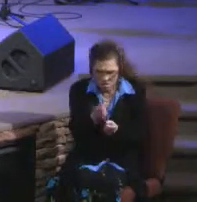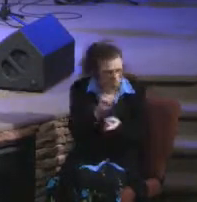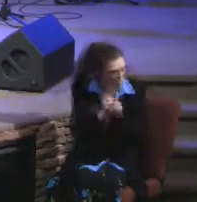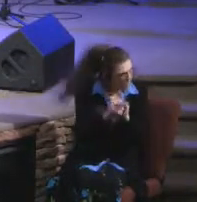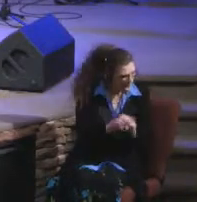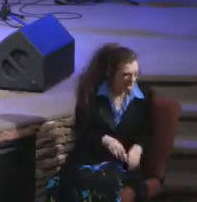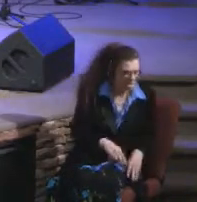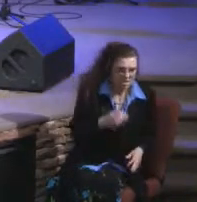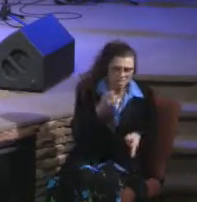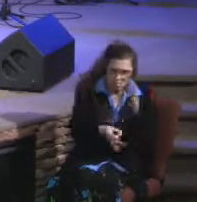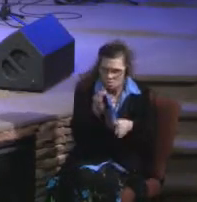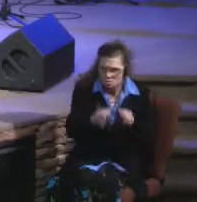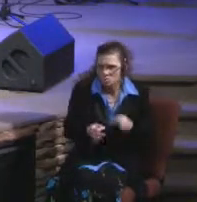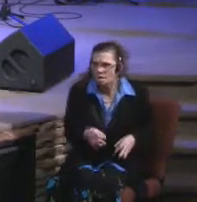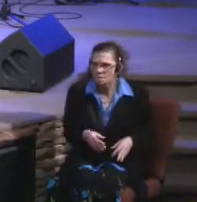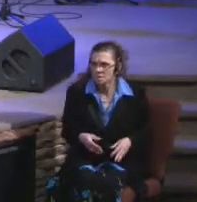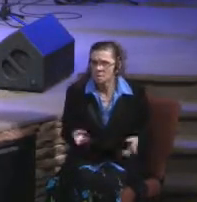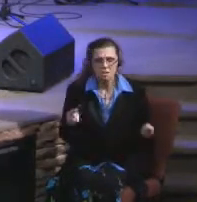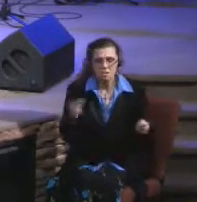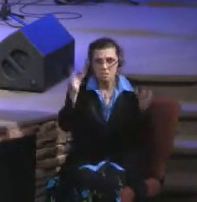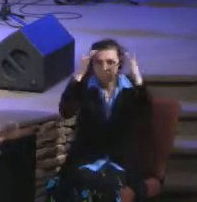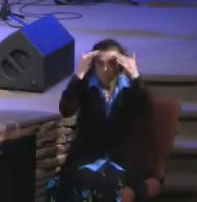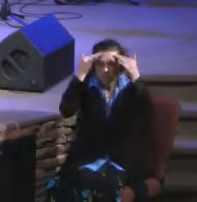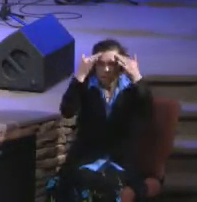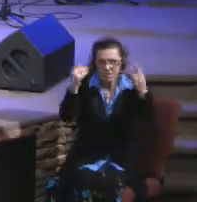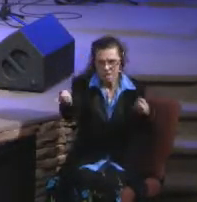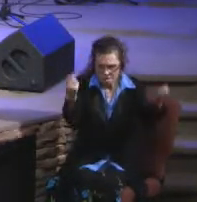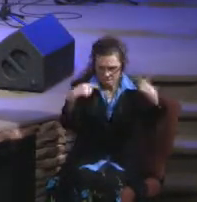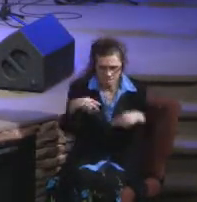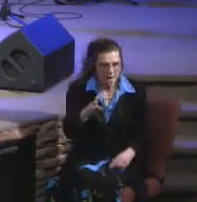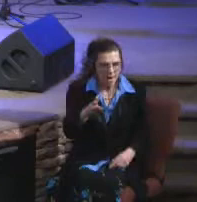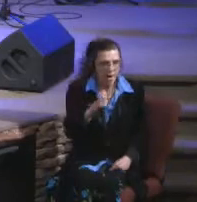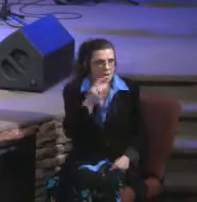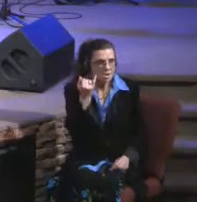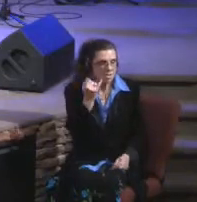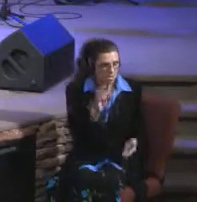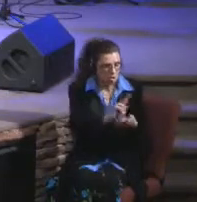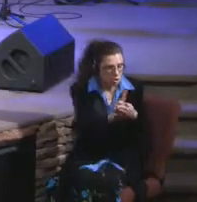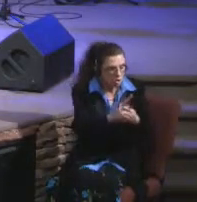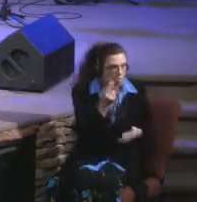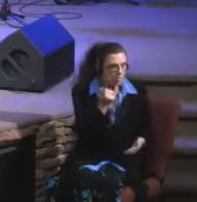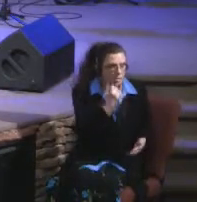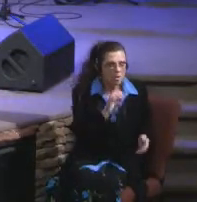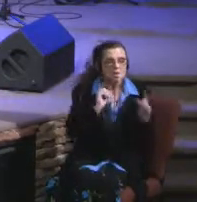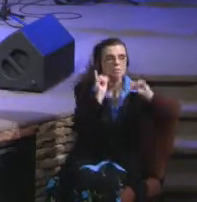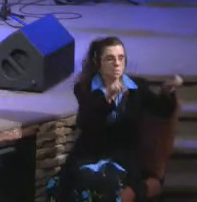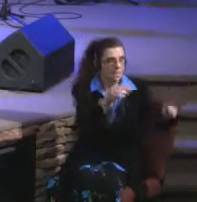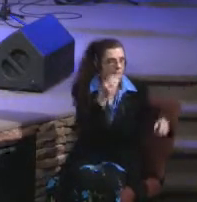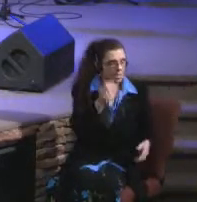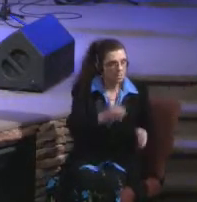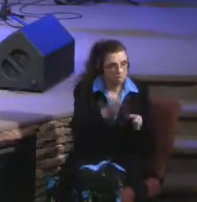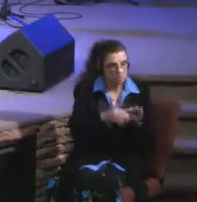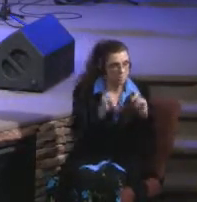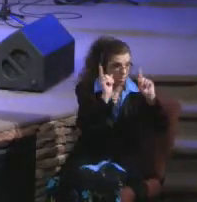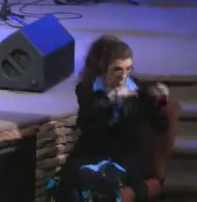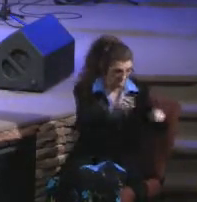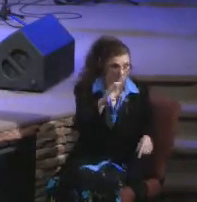So it was judgment. And the theocracy comes by God is using Israel to pass judgment upon these